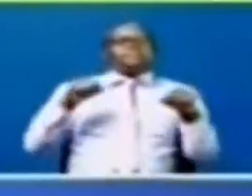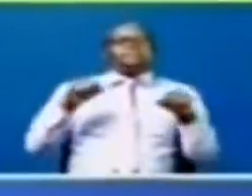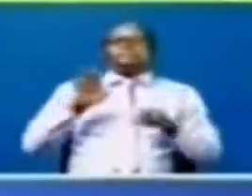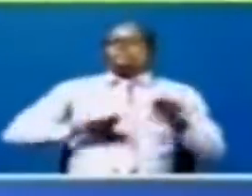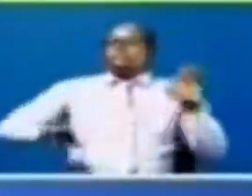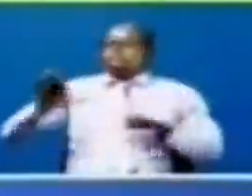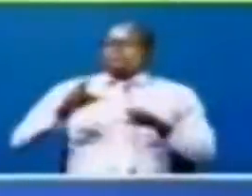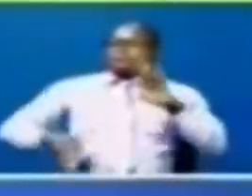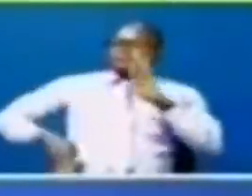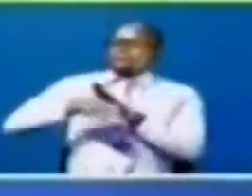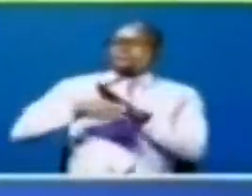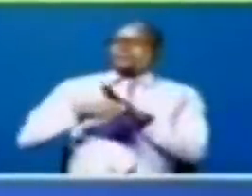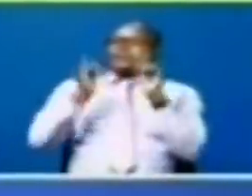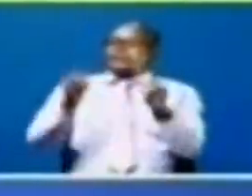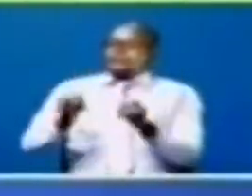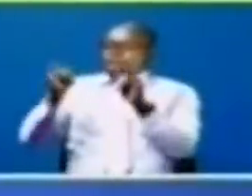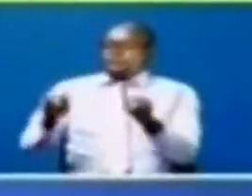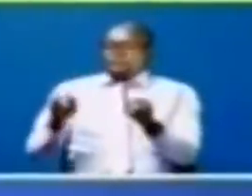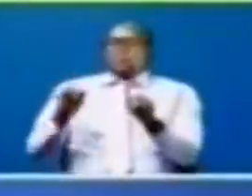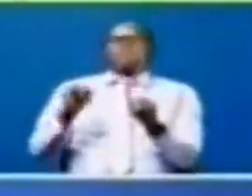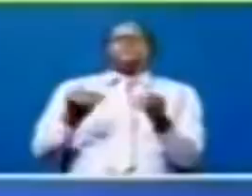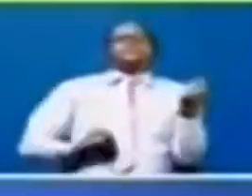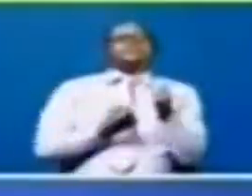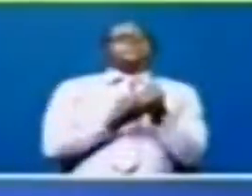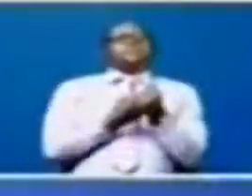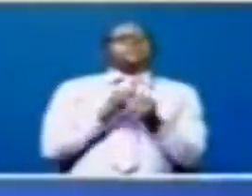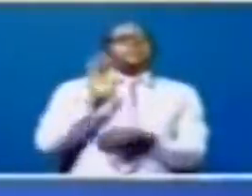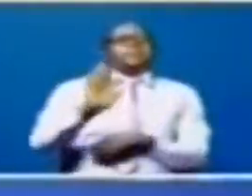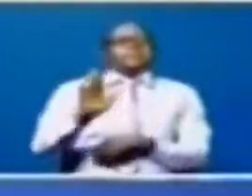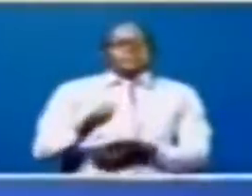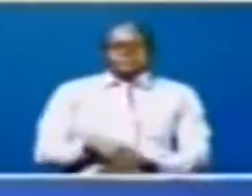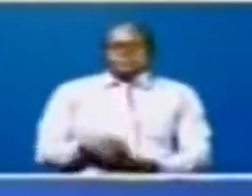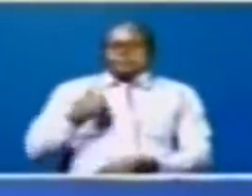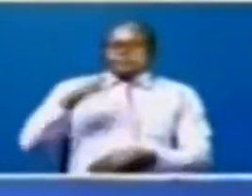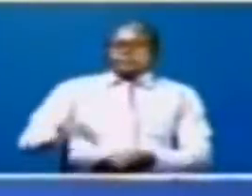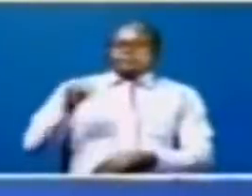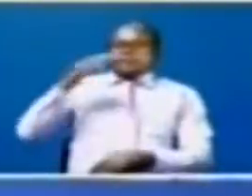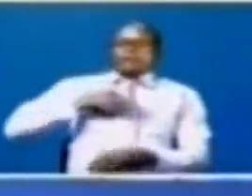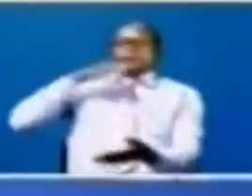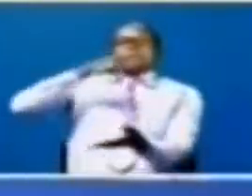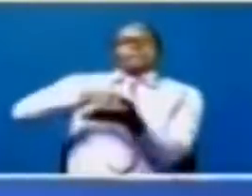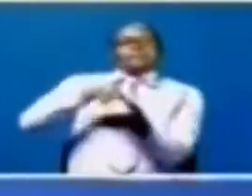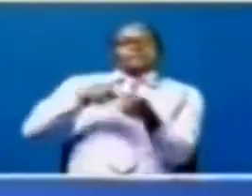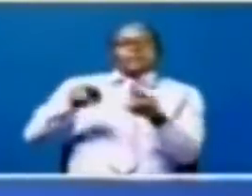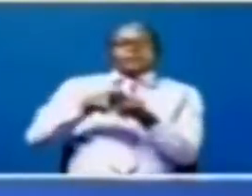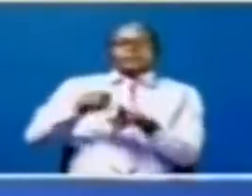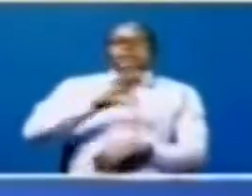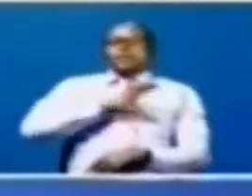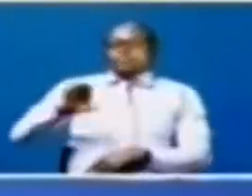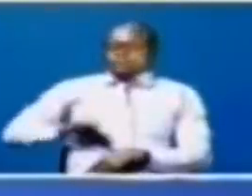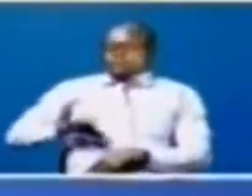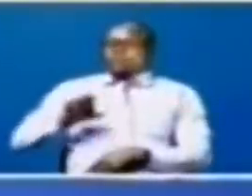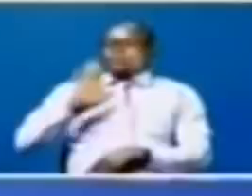for and chasing his individual glory and credit. We find our position as commissioners under